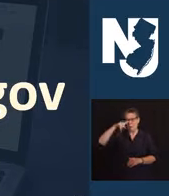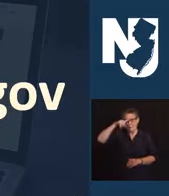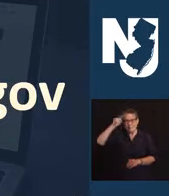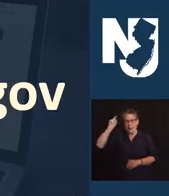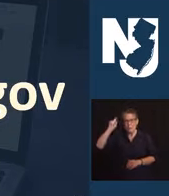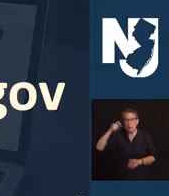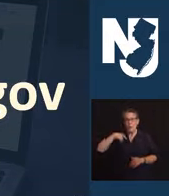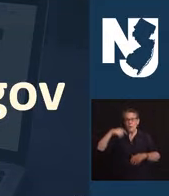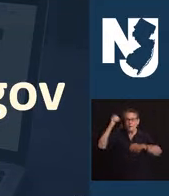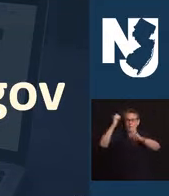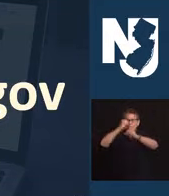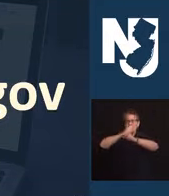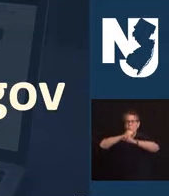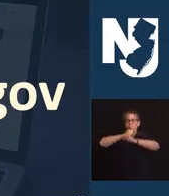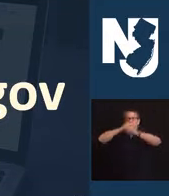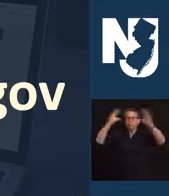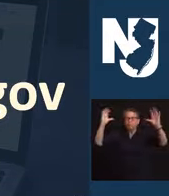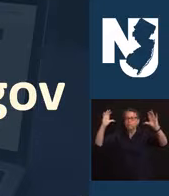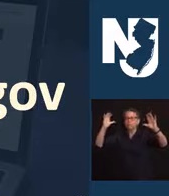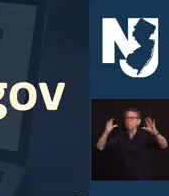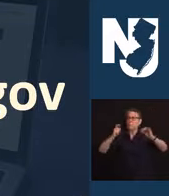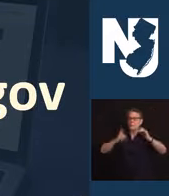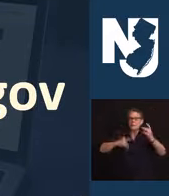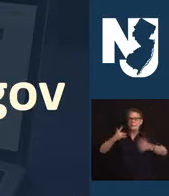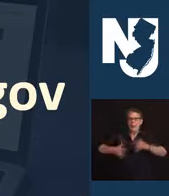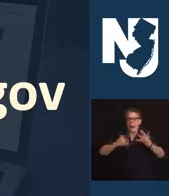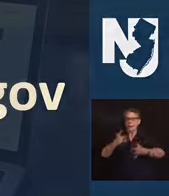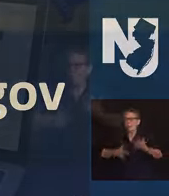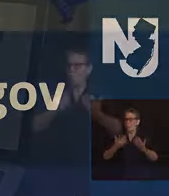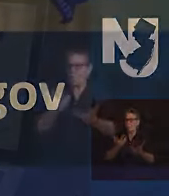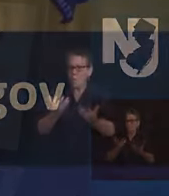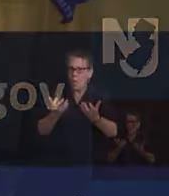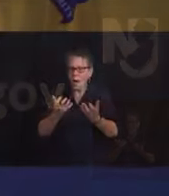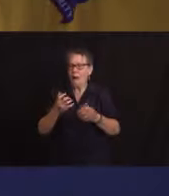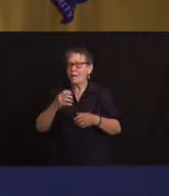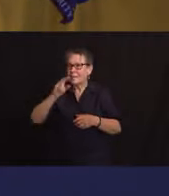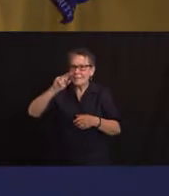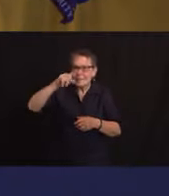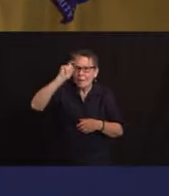want and which we all know that we can have. With that, please help me